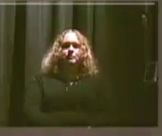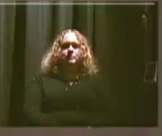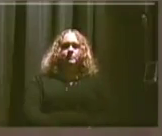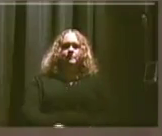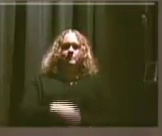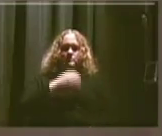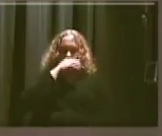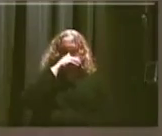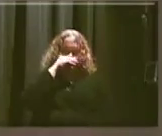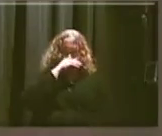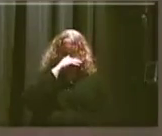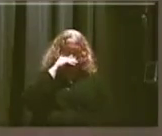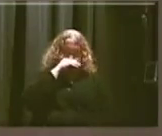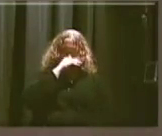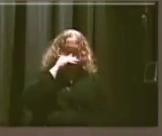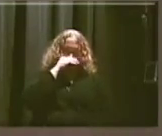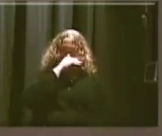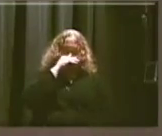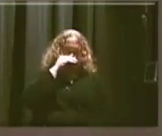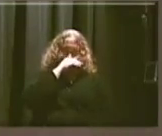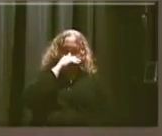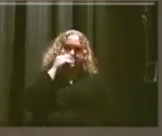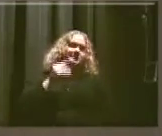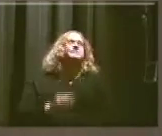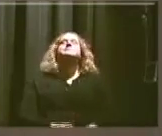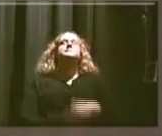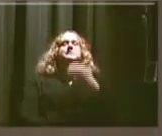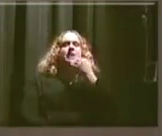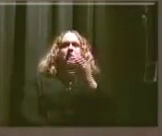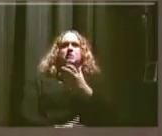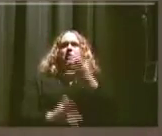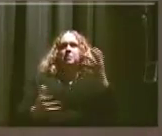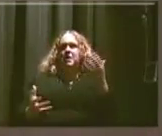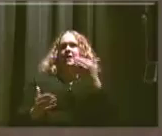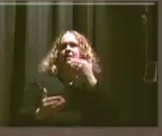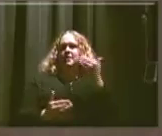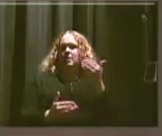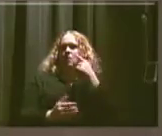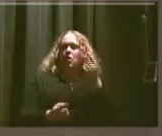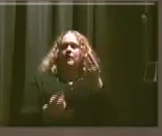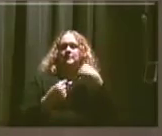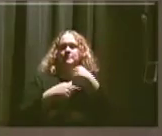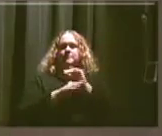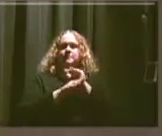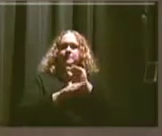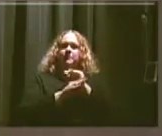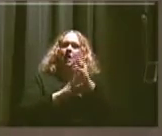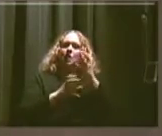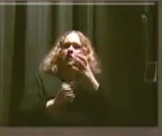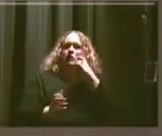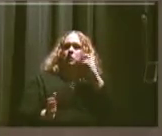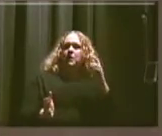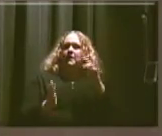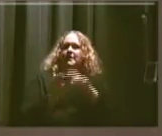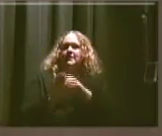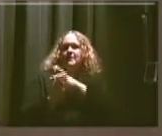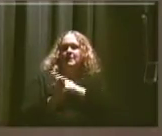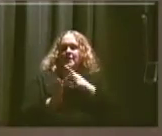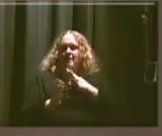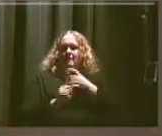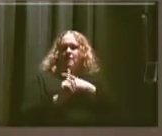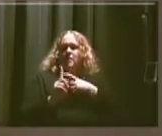Thank you so much. Thank you for being here tonight. At this time, I would like to recognize the staff from District 1